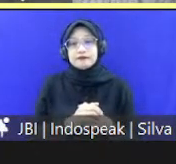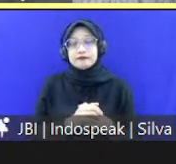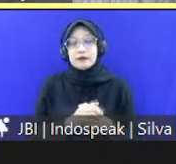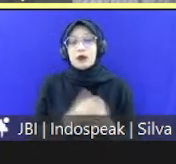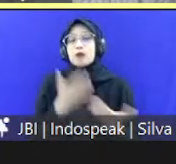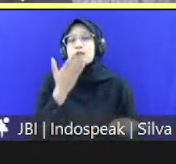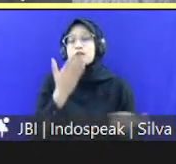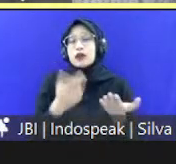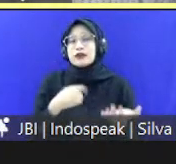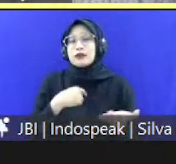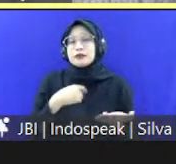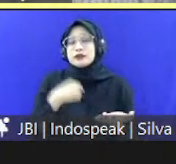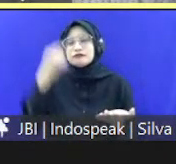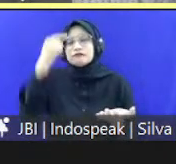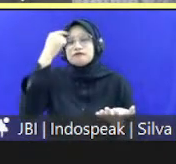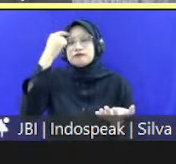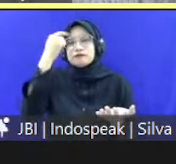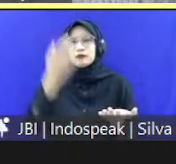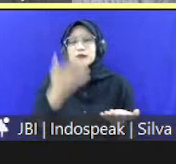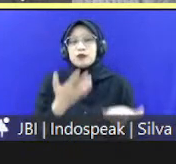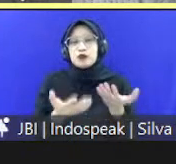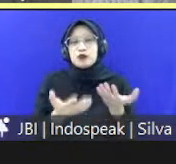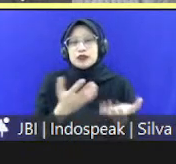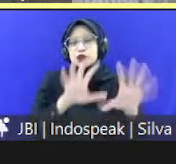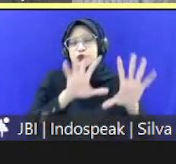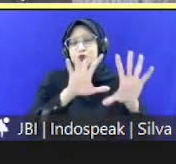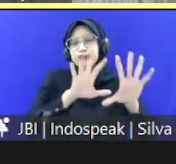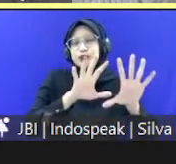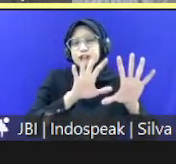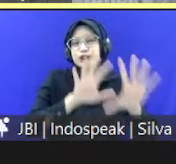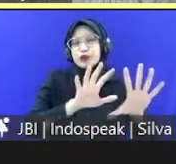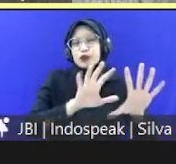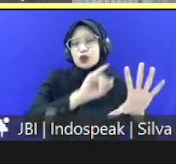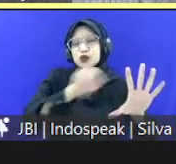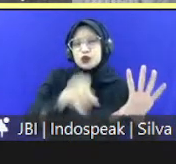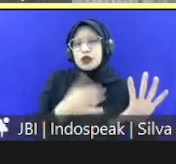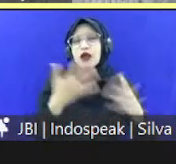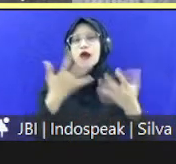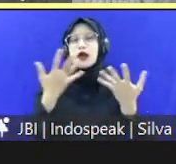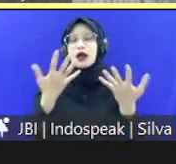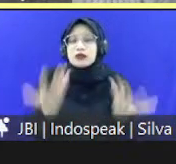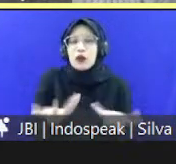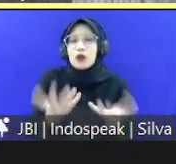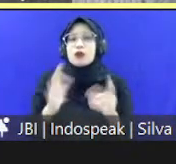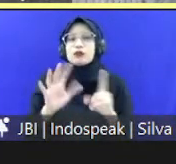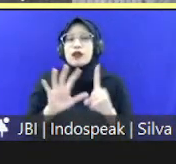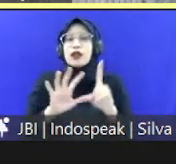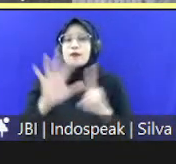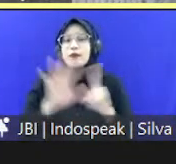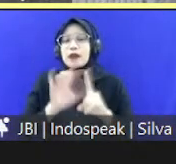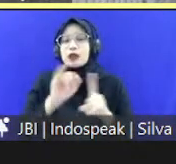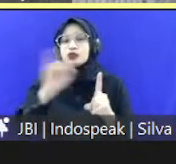probably around 10 million or even 15 million people, then